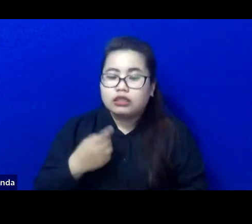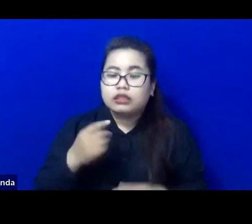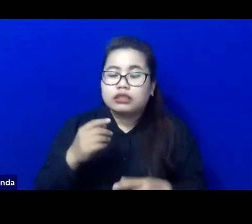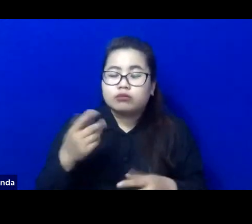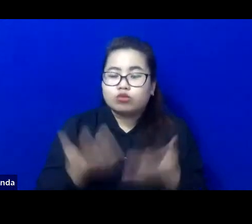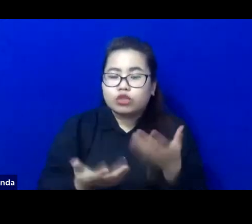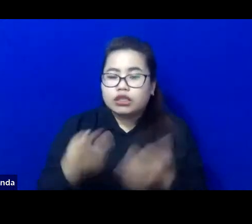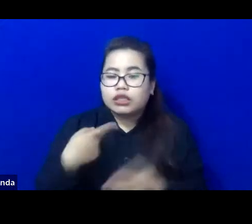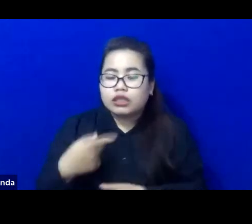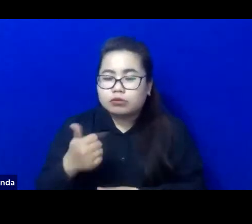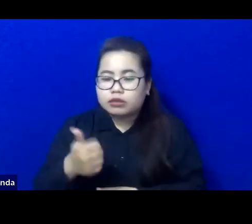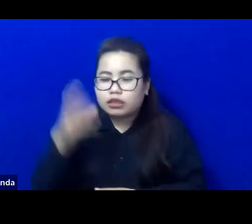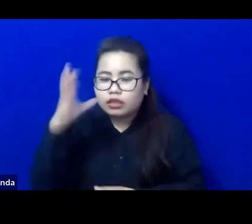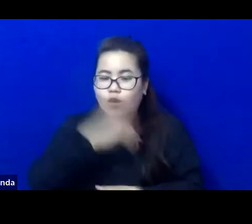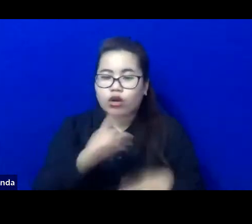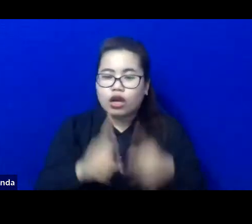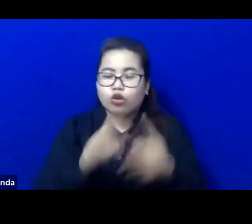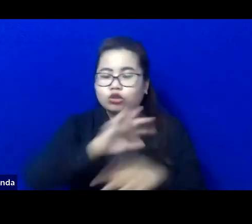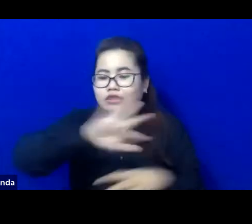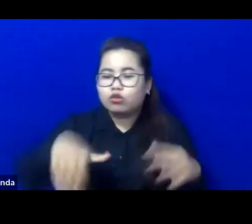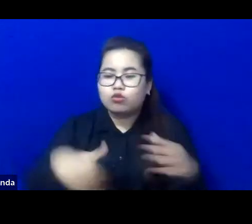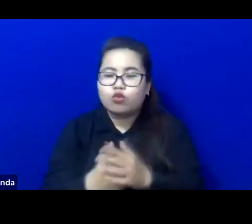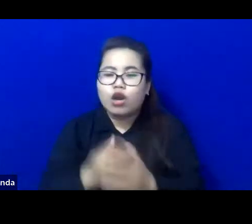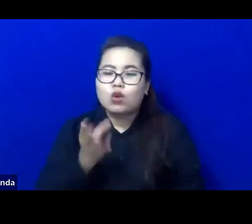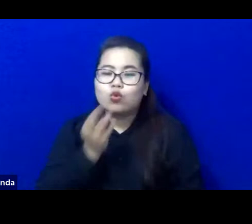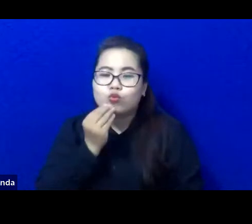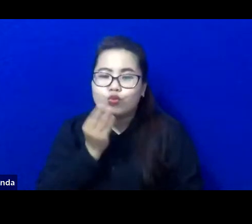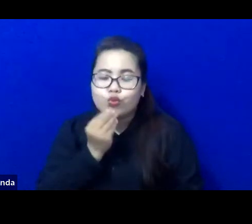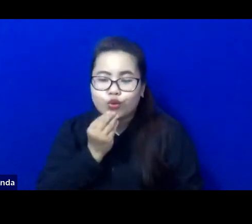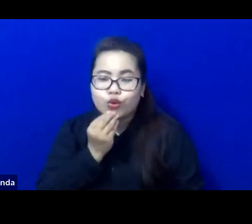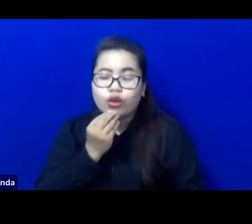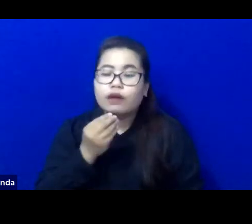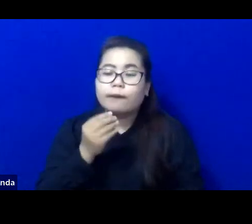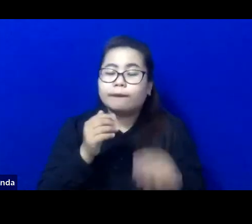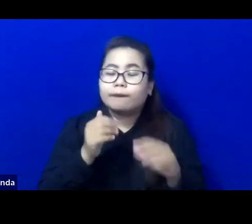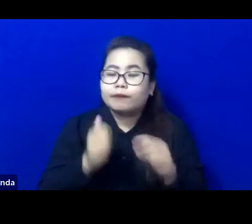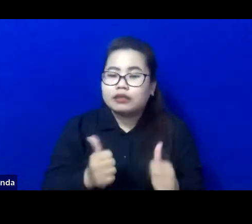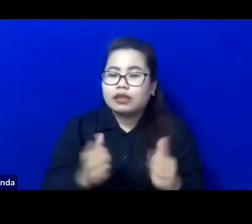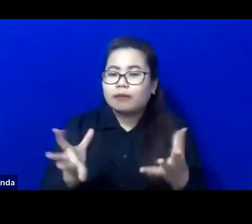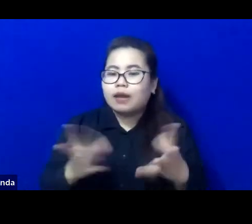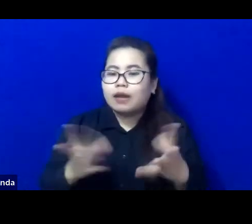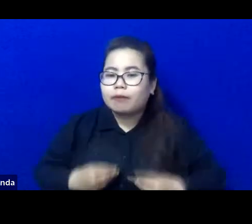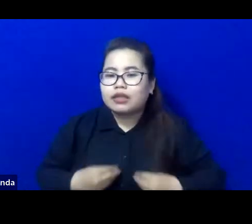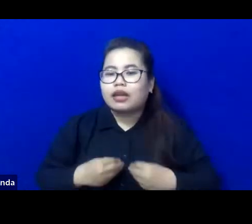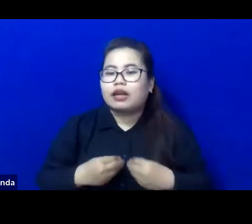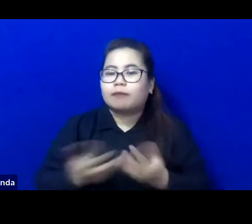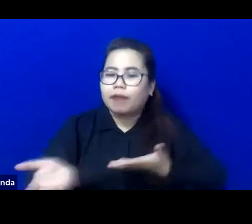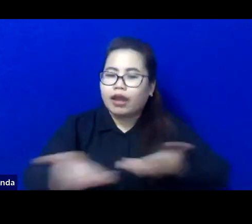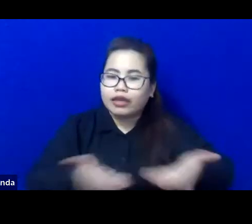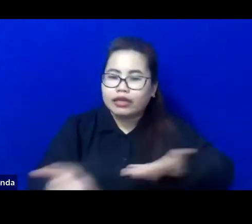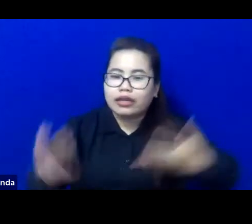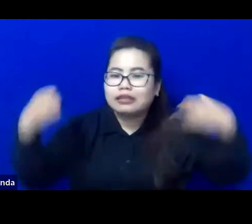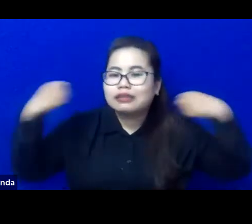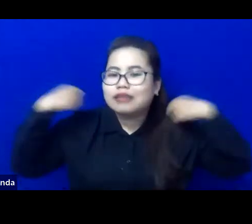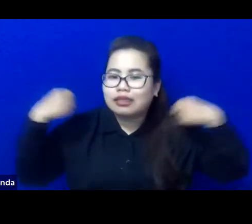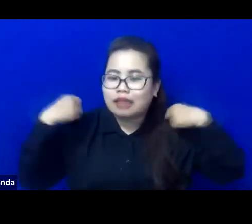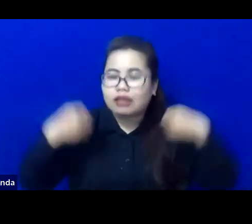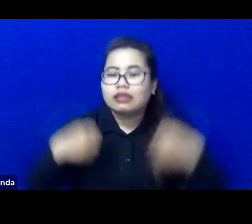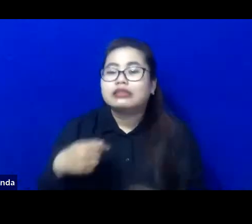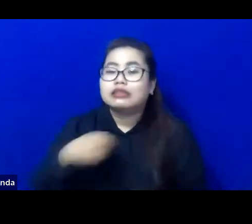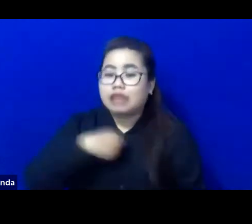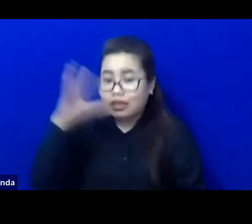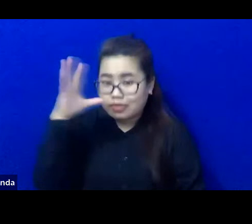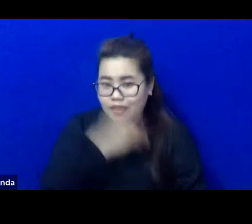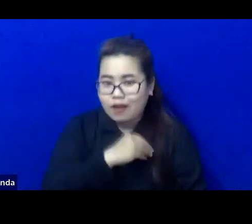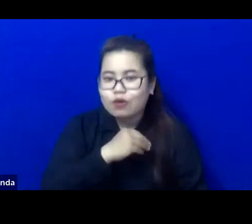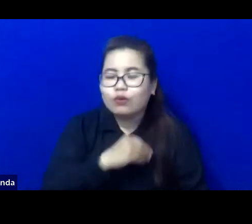happening and then form a plan. Yeah. It also fills in, and I'm aware that there's going to be much